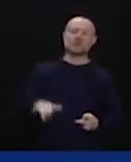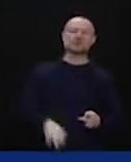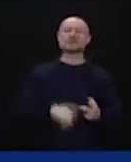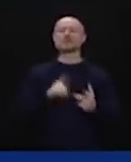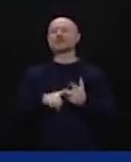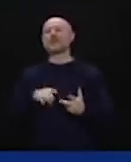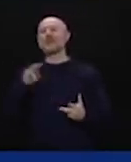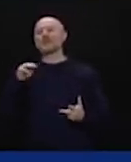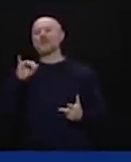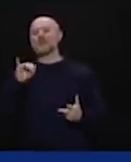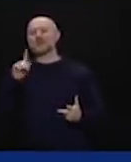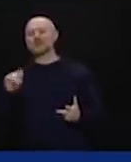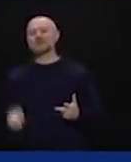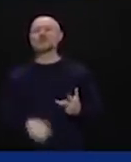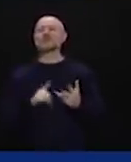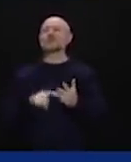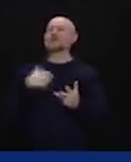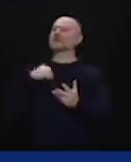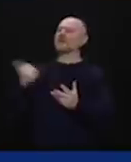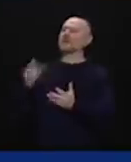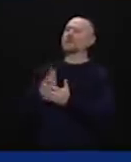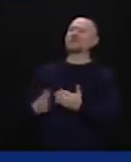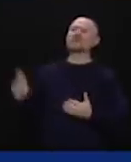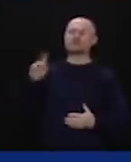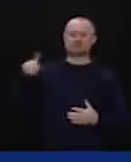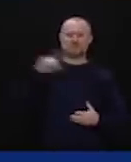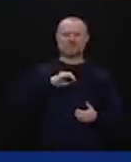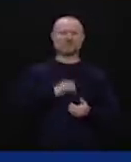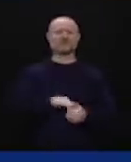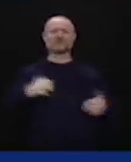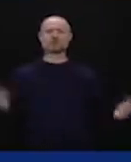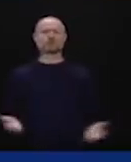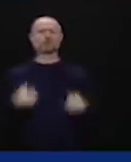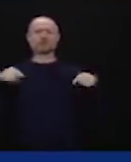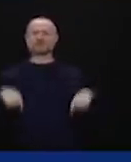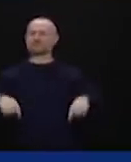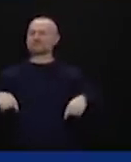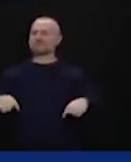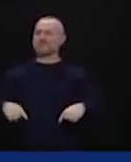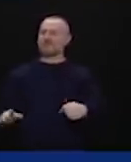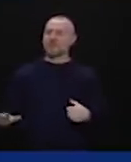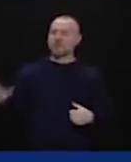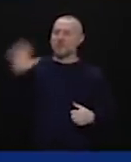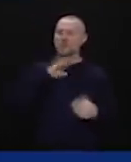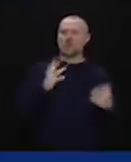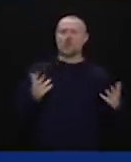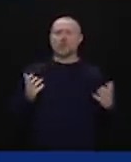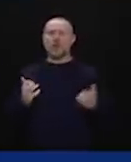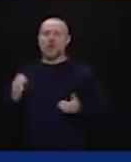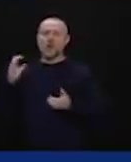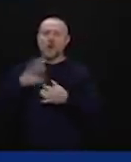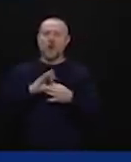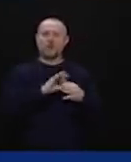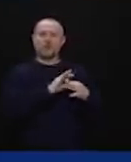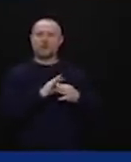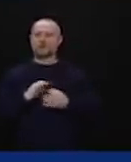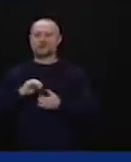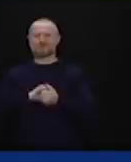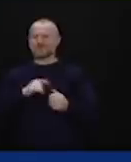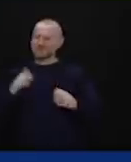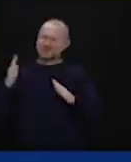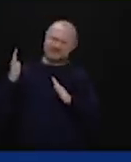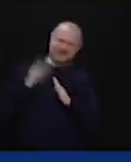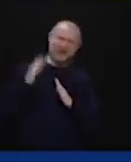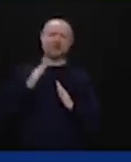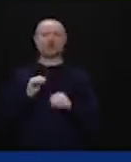other universities across the country, because everyone wants to be part of collaborating on the most cutting-edge research that